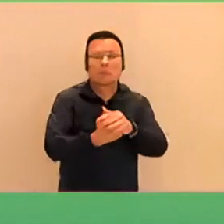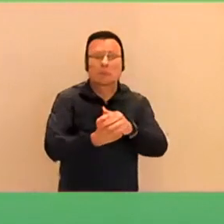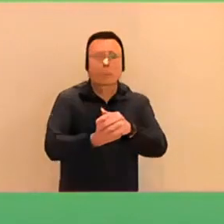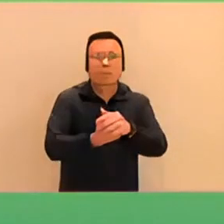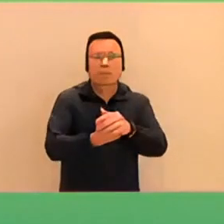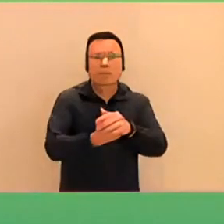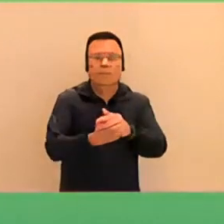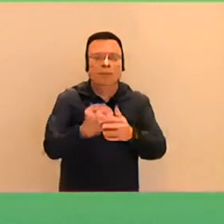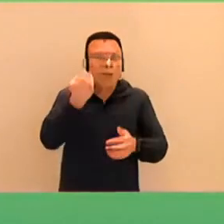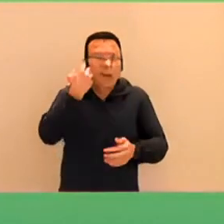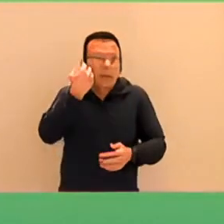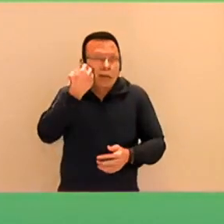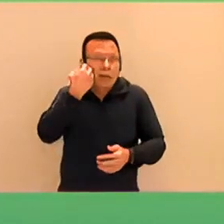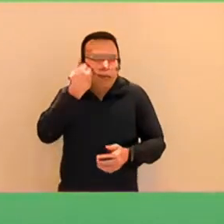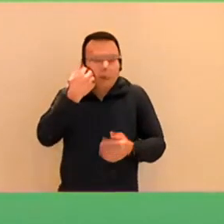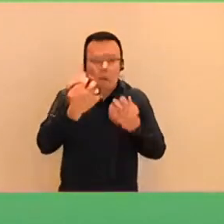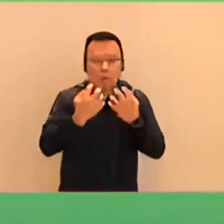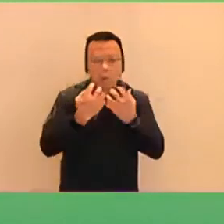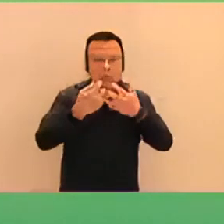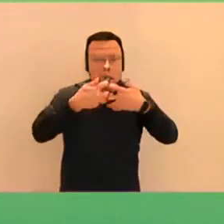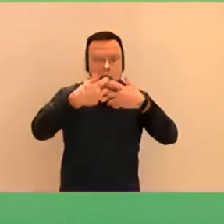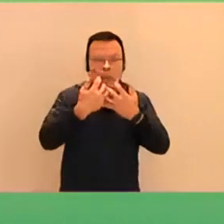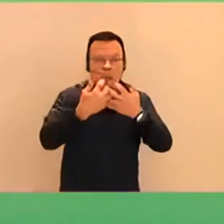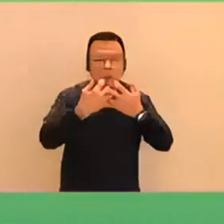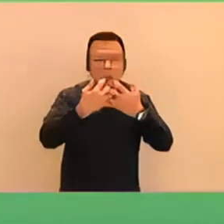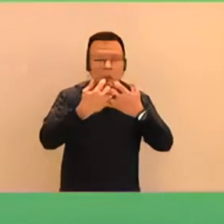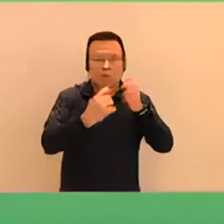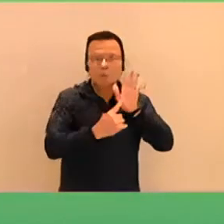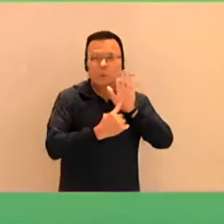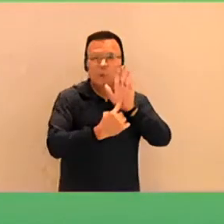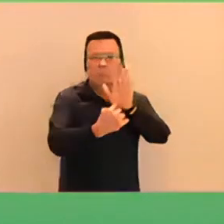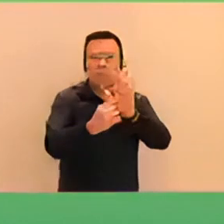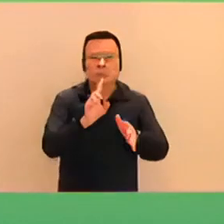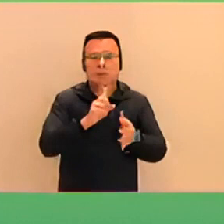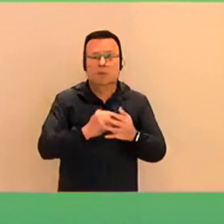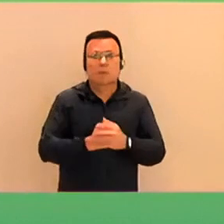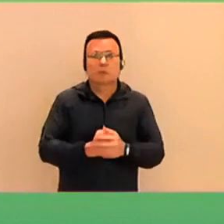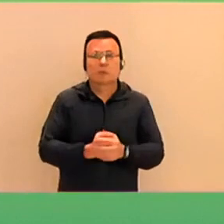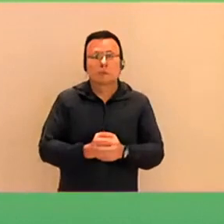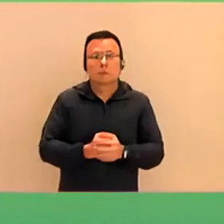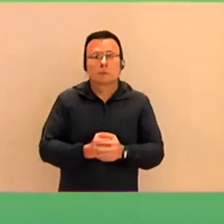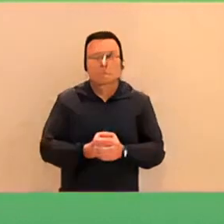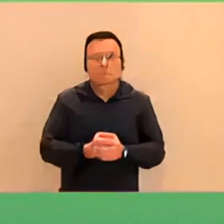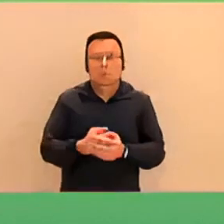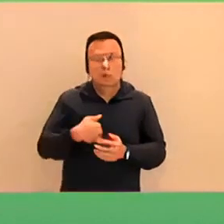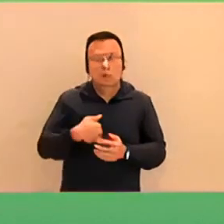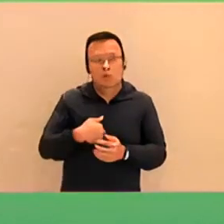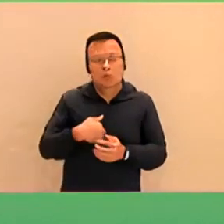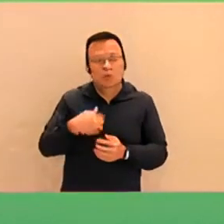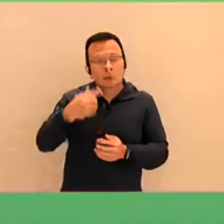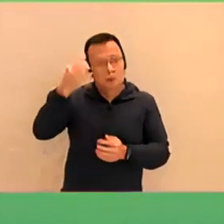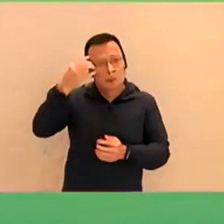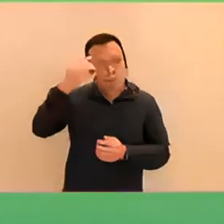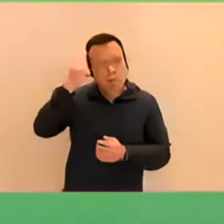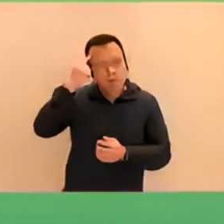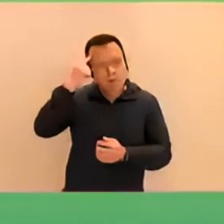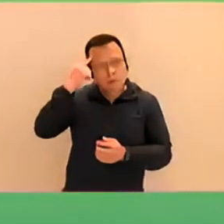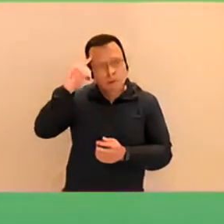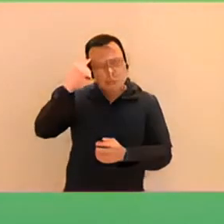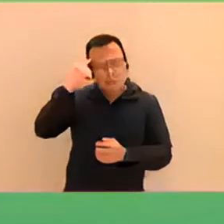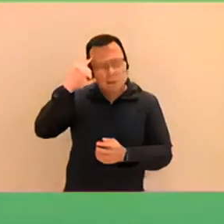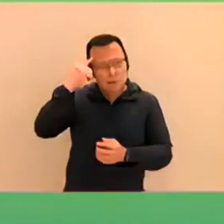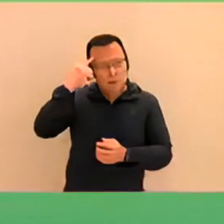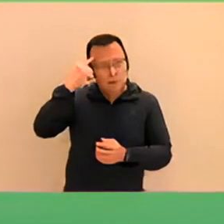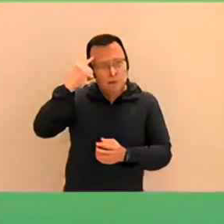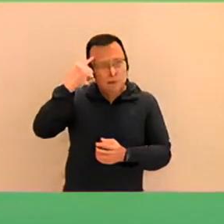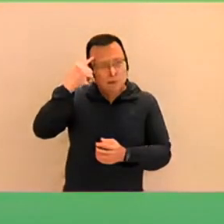150 tons or some kind of big chillers. We should measure them. We should understand what's the actual performance through data, through measured data.